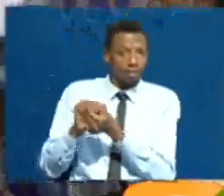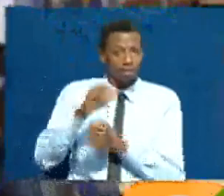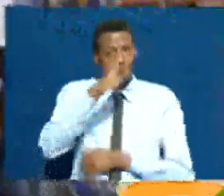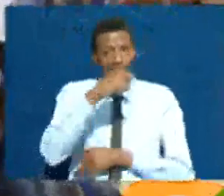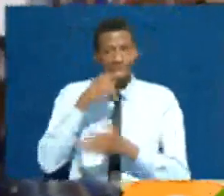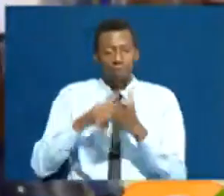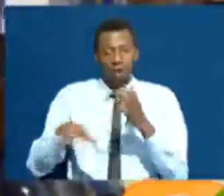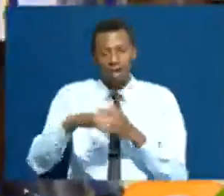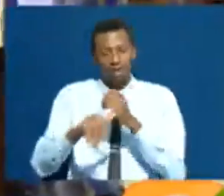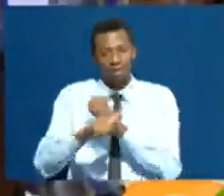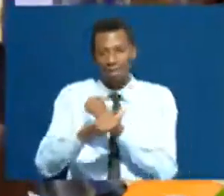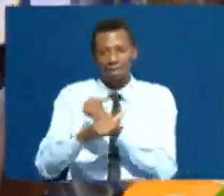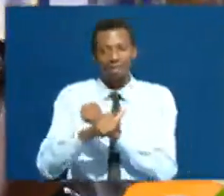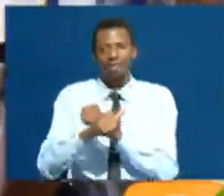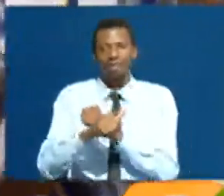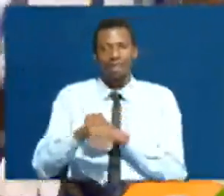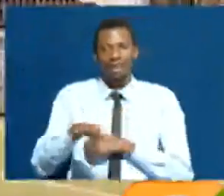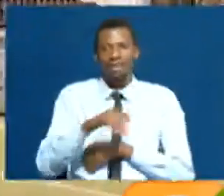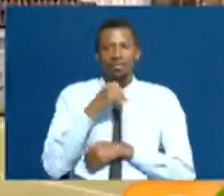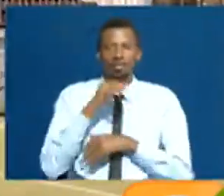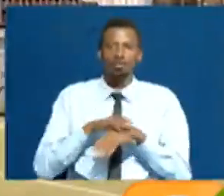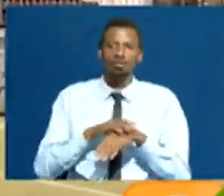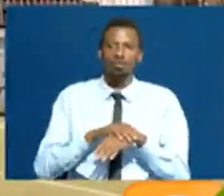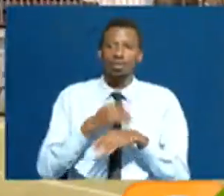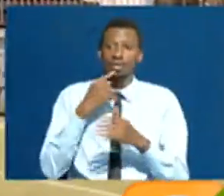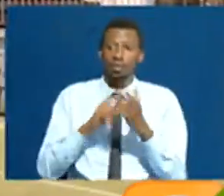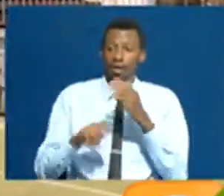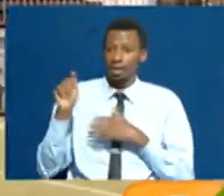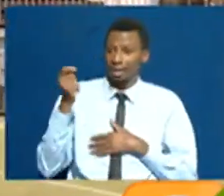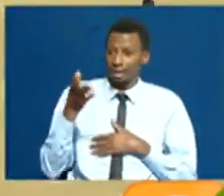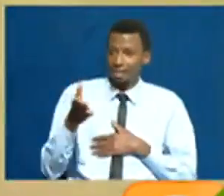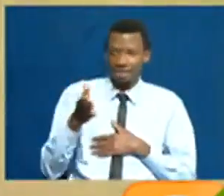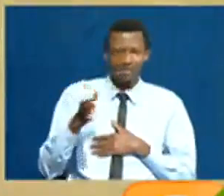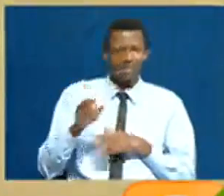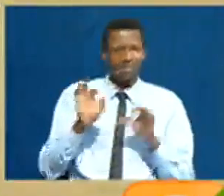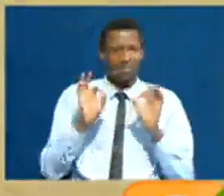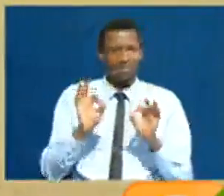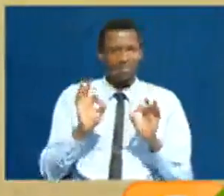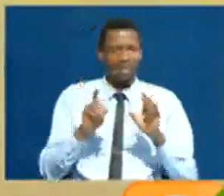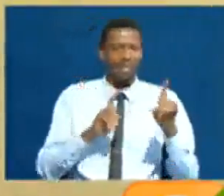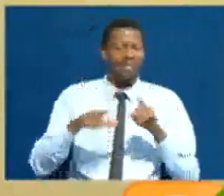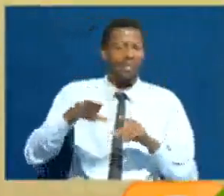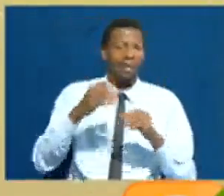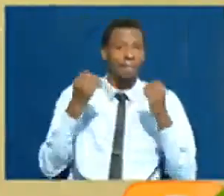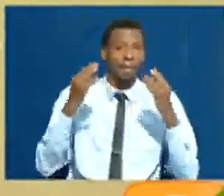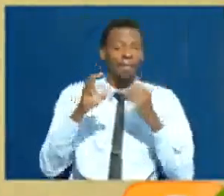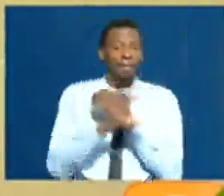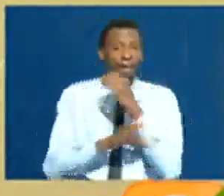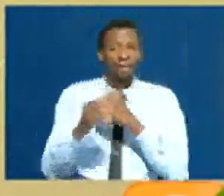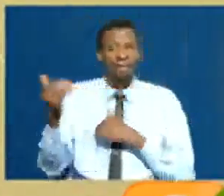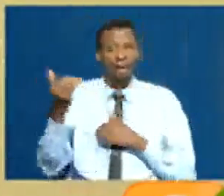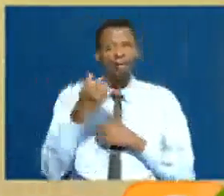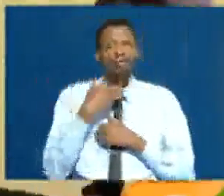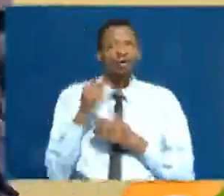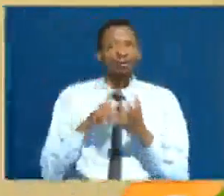and the surrounding environment unhealthy. Ikram says Kenya is a strategic transit point for many countries that have been asking to camp in